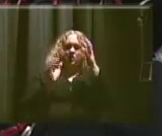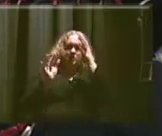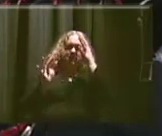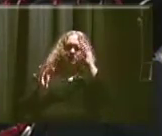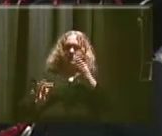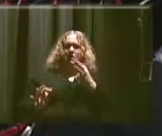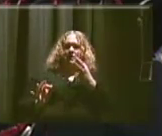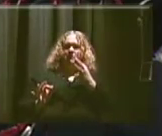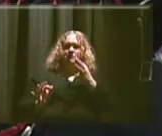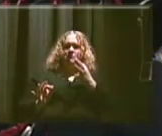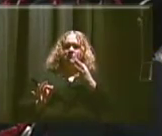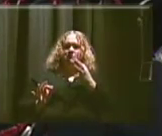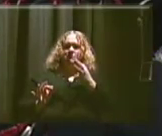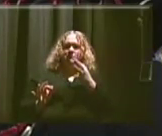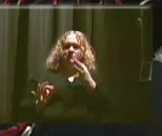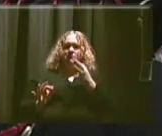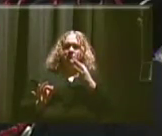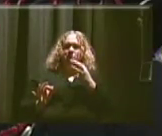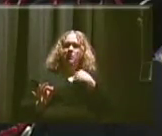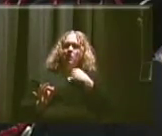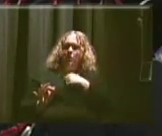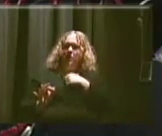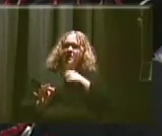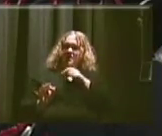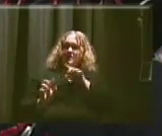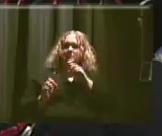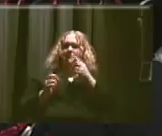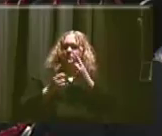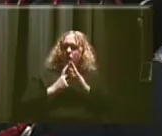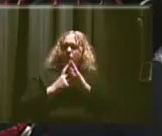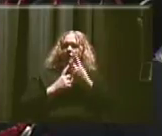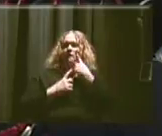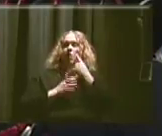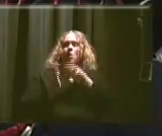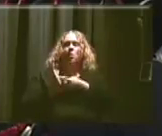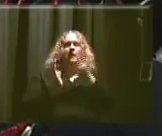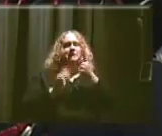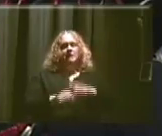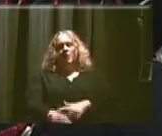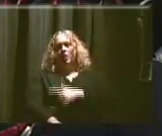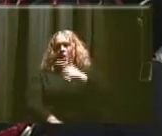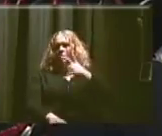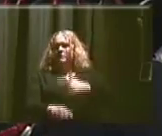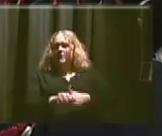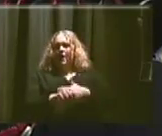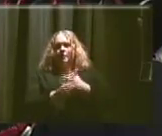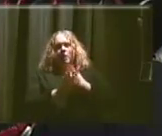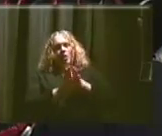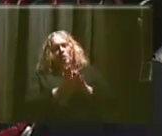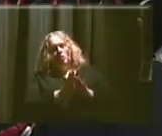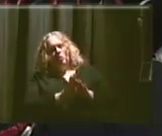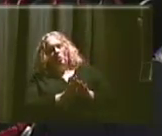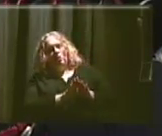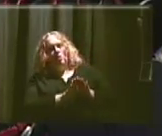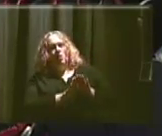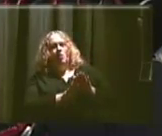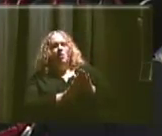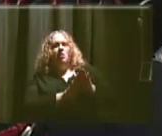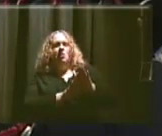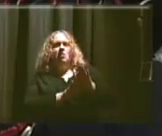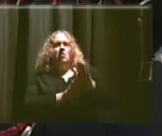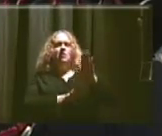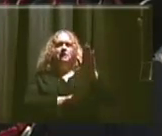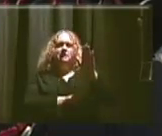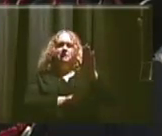for once in a long time, going the right direction. I regret the fact that we're having this